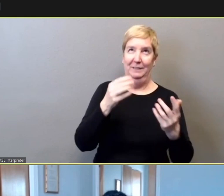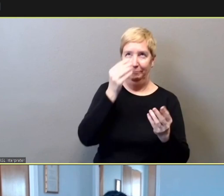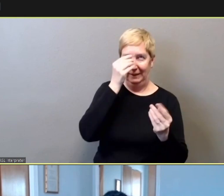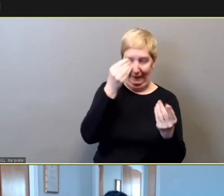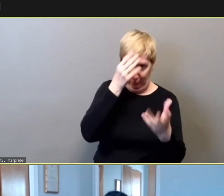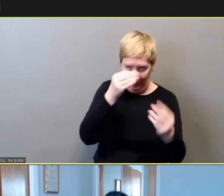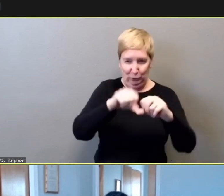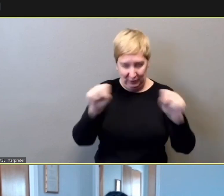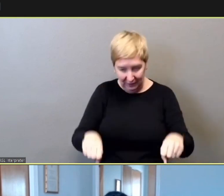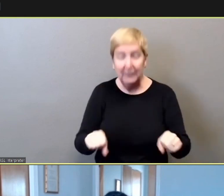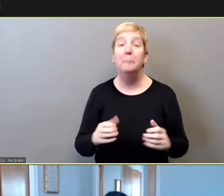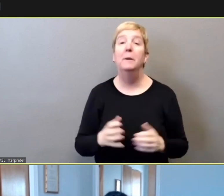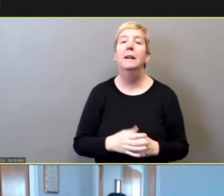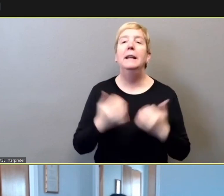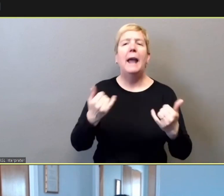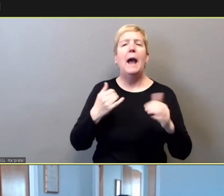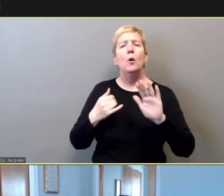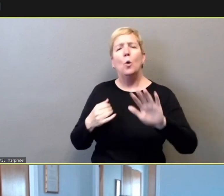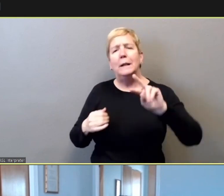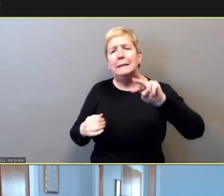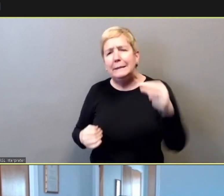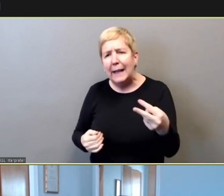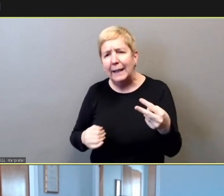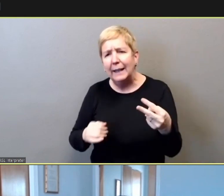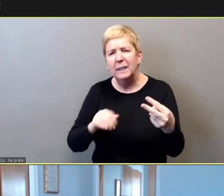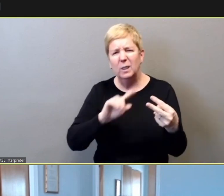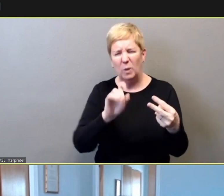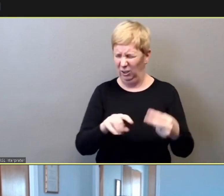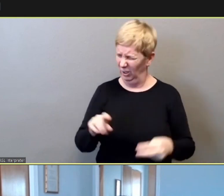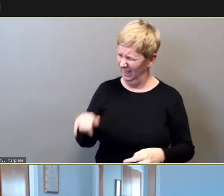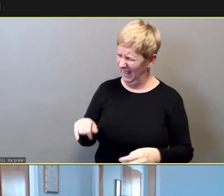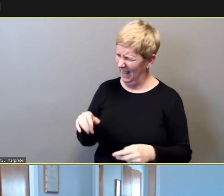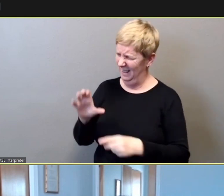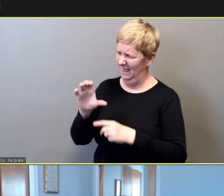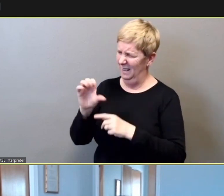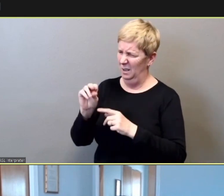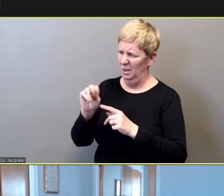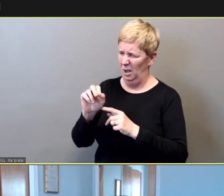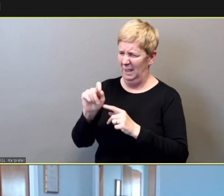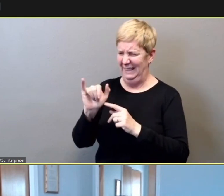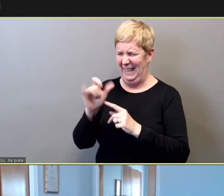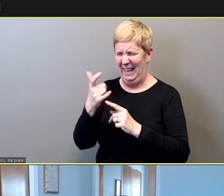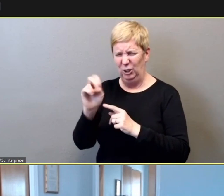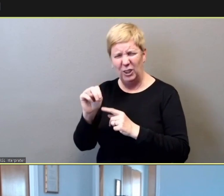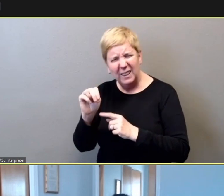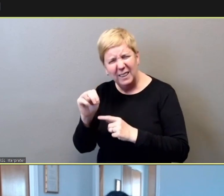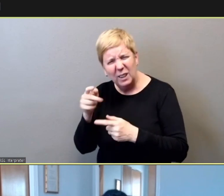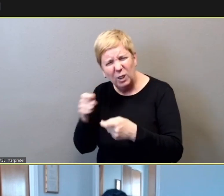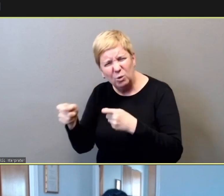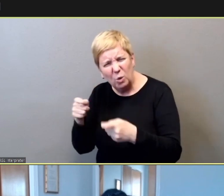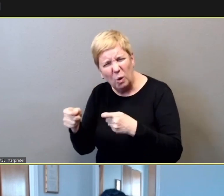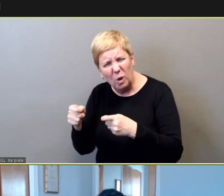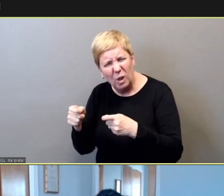second question. Contagion control, was that a comment that you saw? Could you clarify, please?